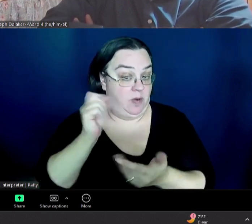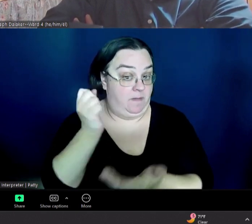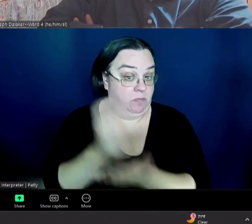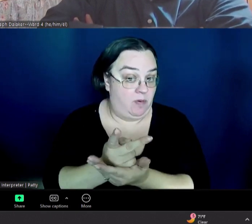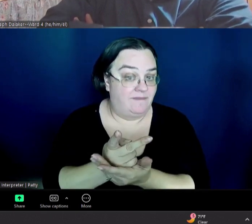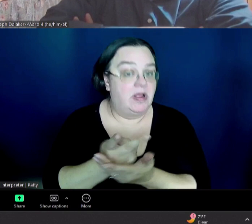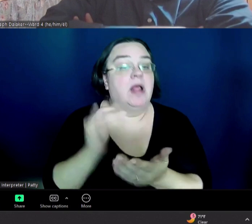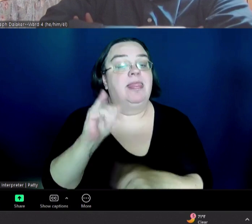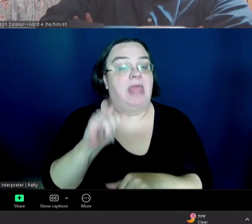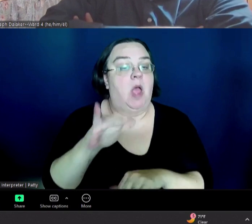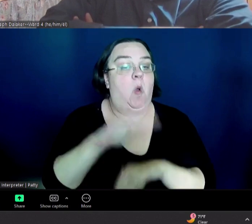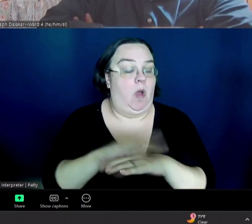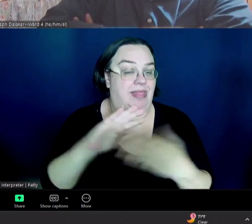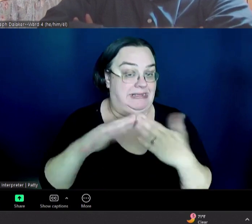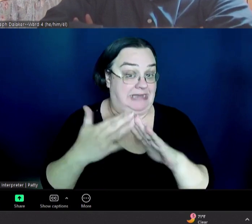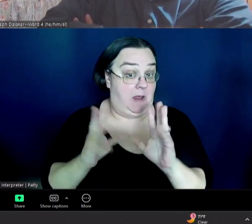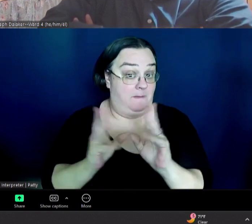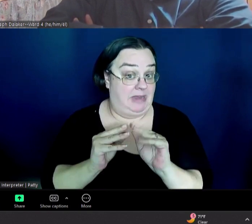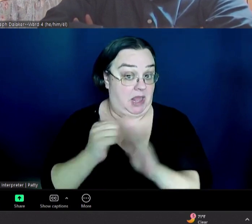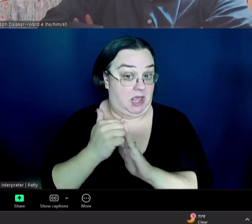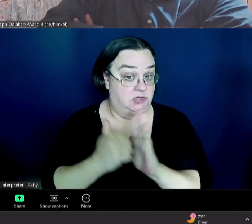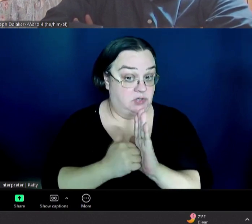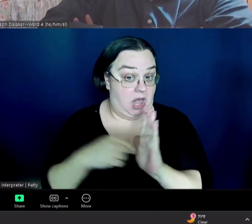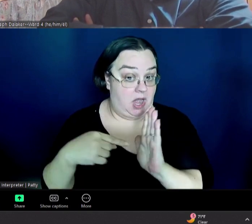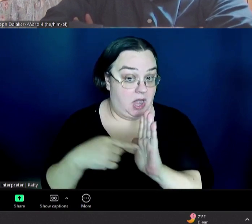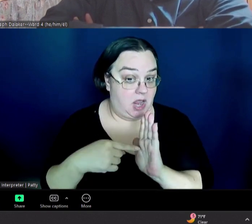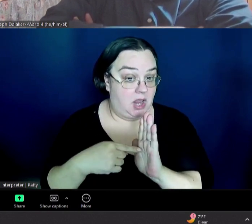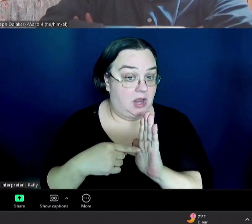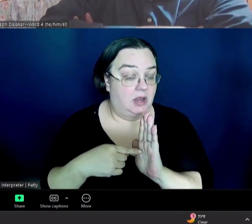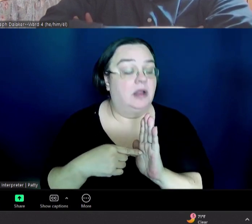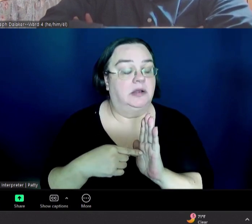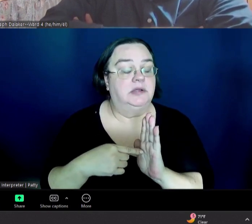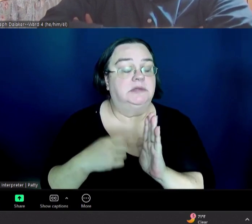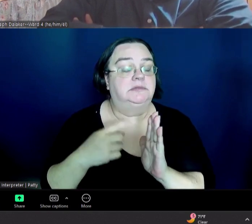town meeting agenda for